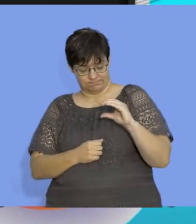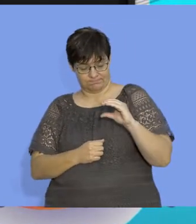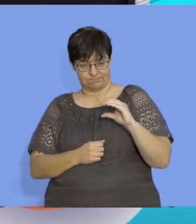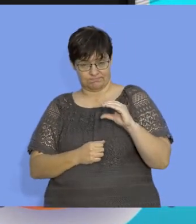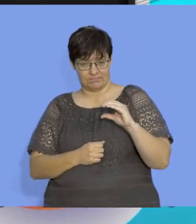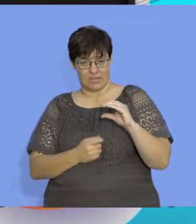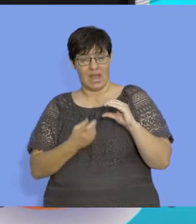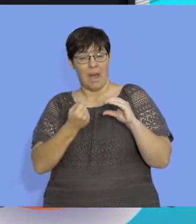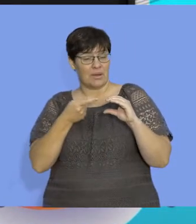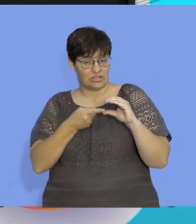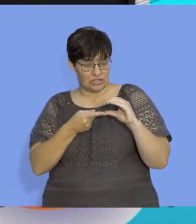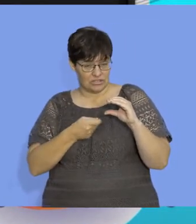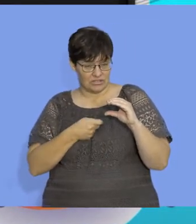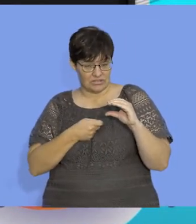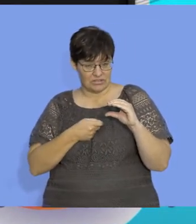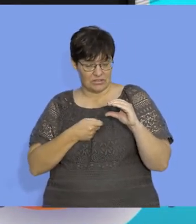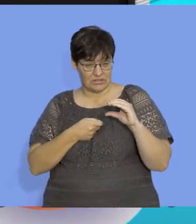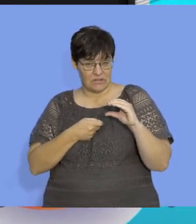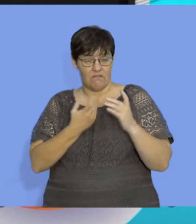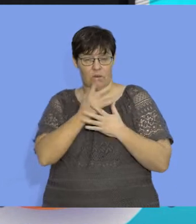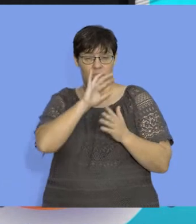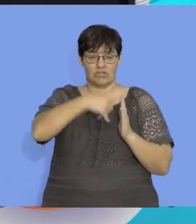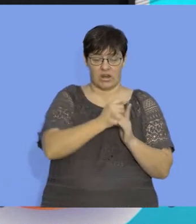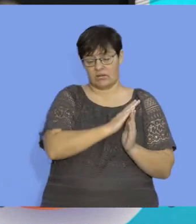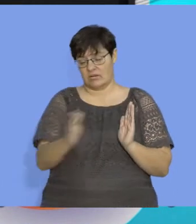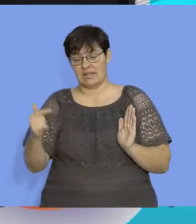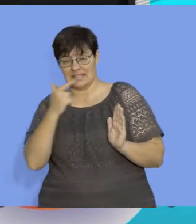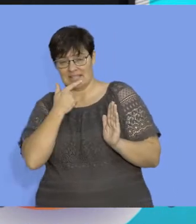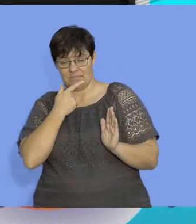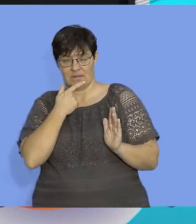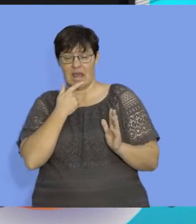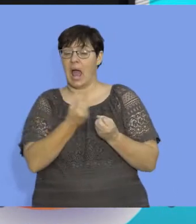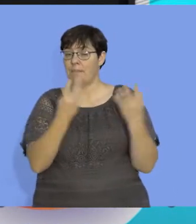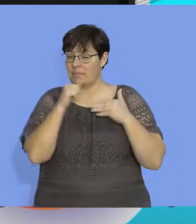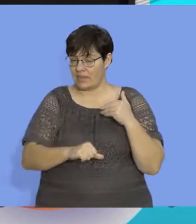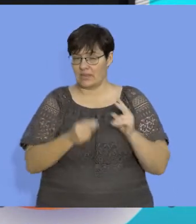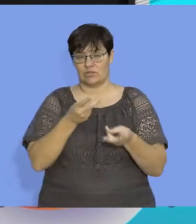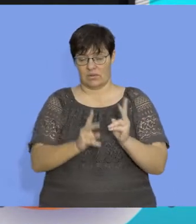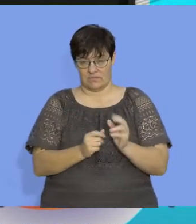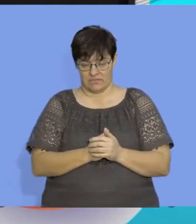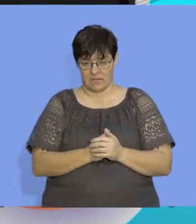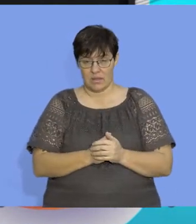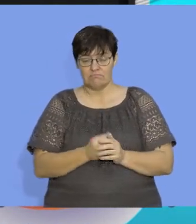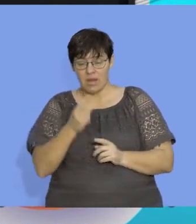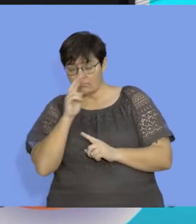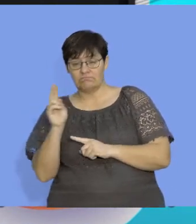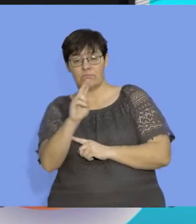to December, which is 12 months. But if you're projecting for 1 month only, then those figures are for 12 months.